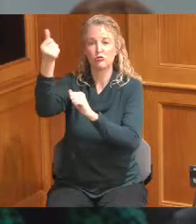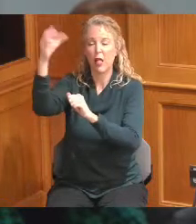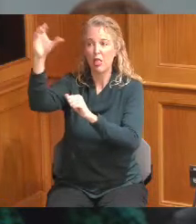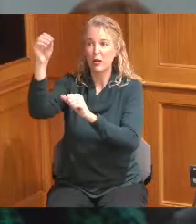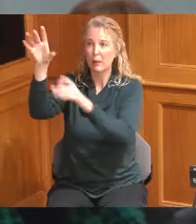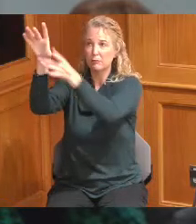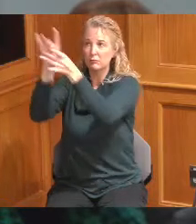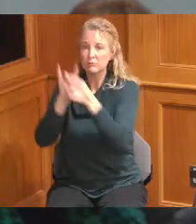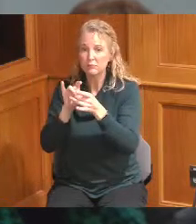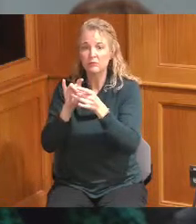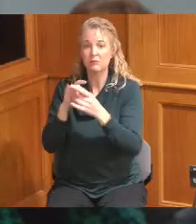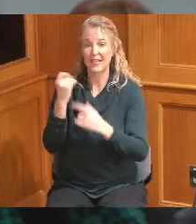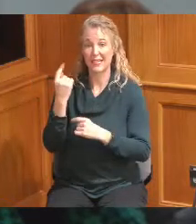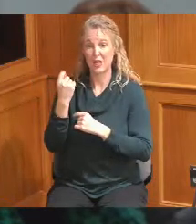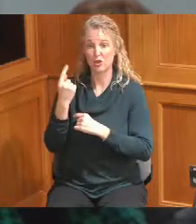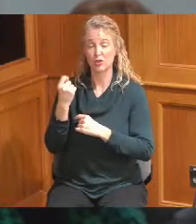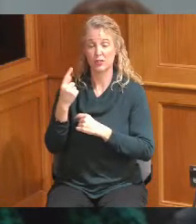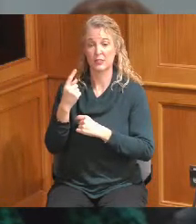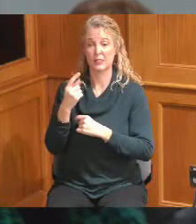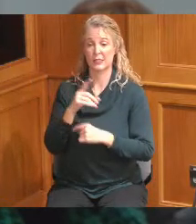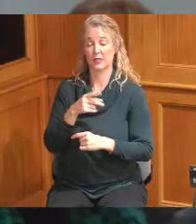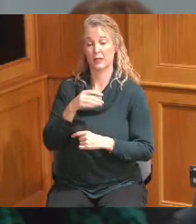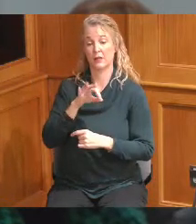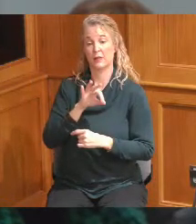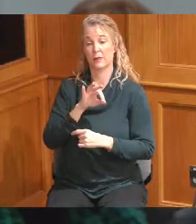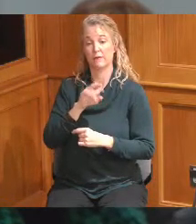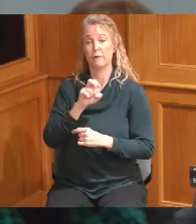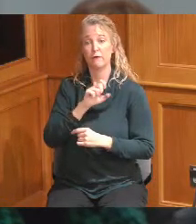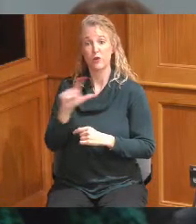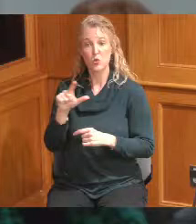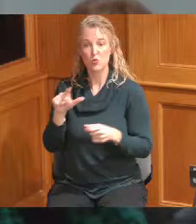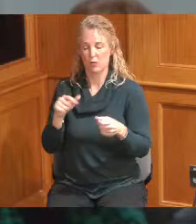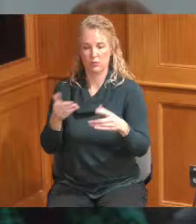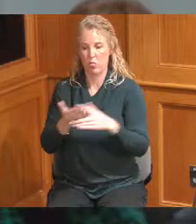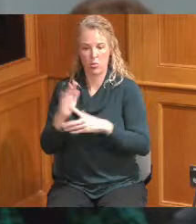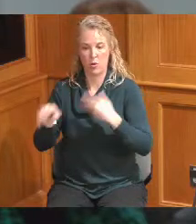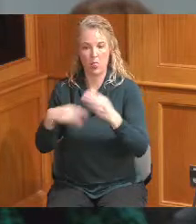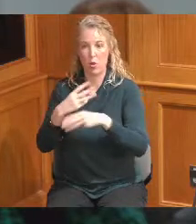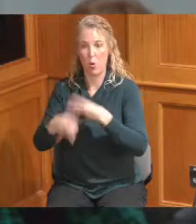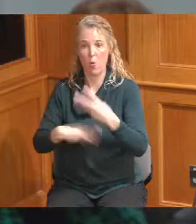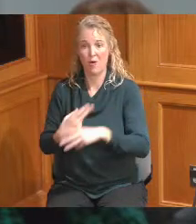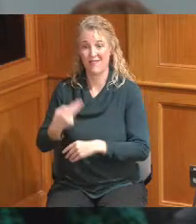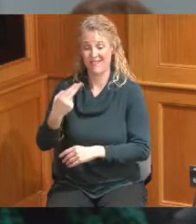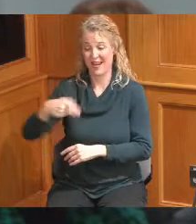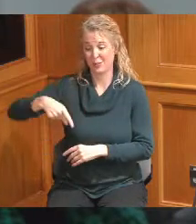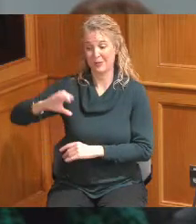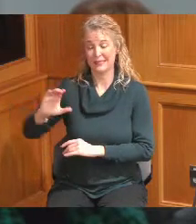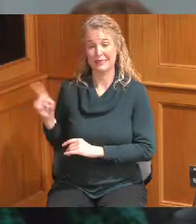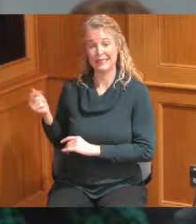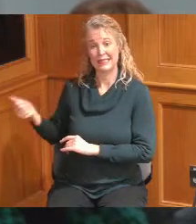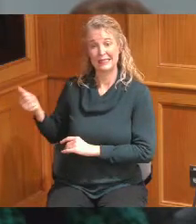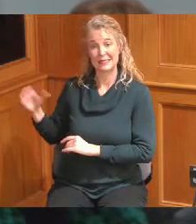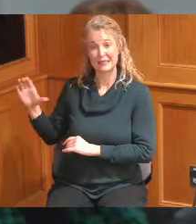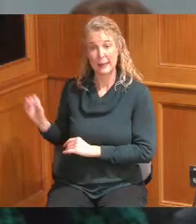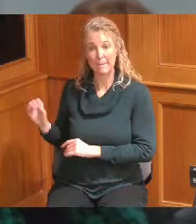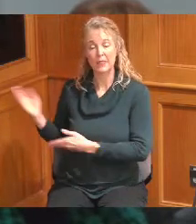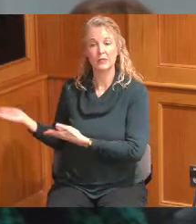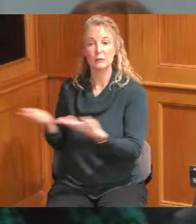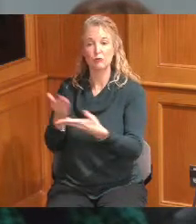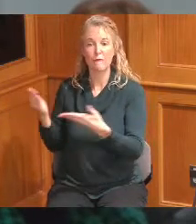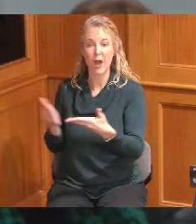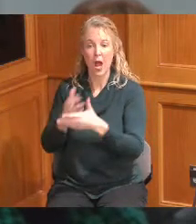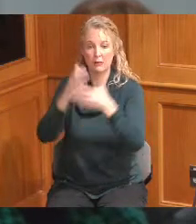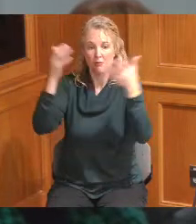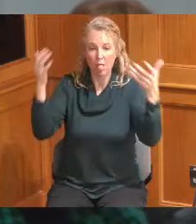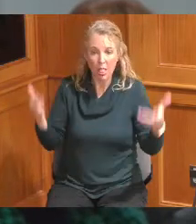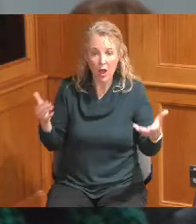crude oil and marketing bulk oils globally. And whereas HPC provides bulk deliveries,